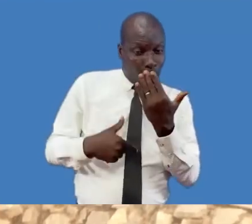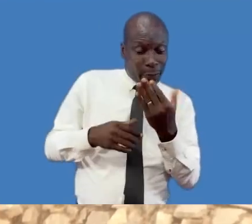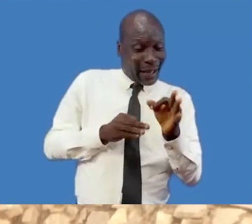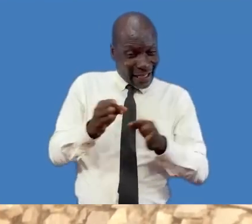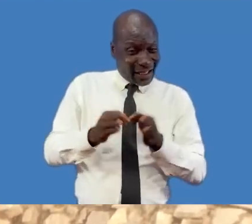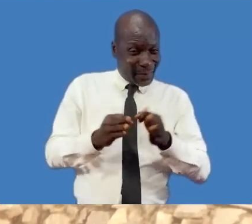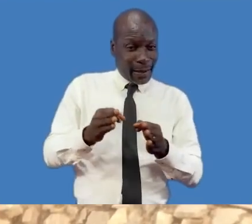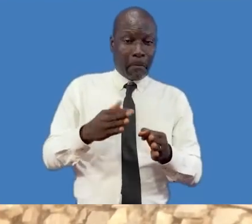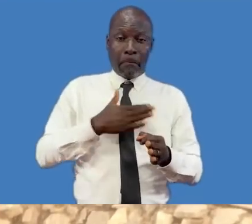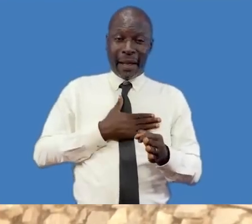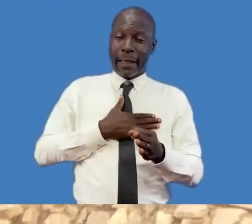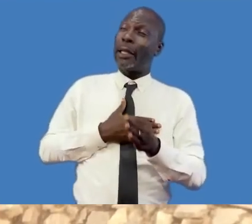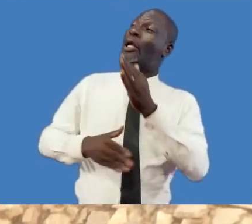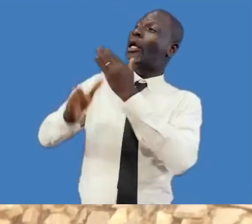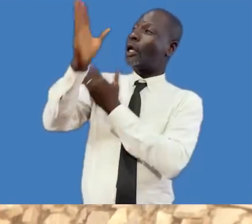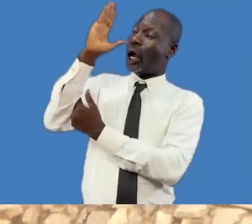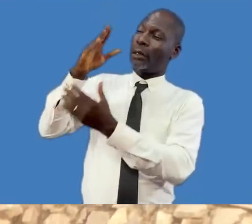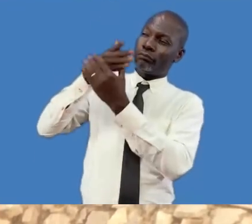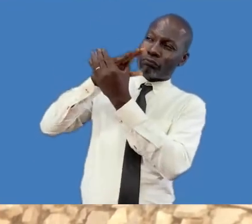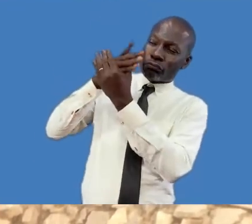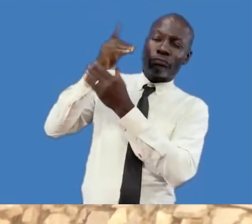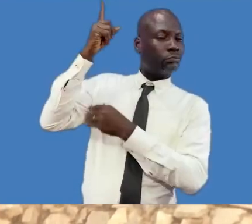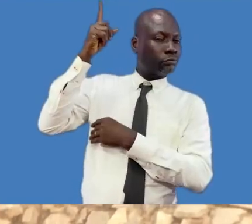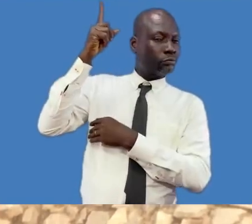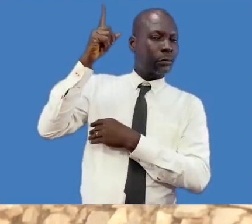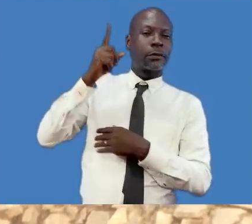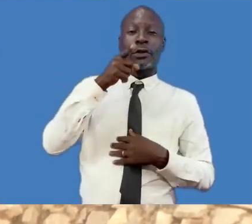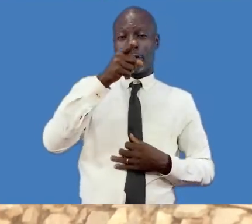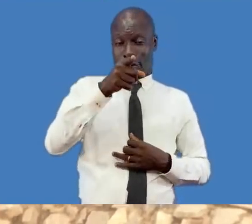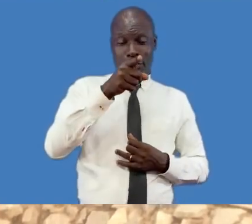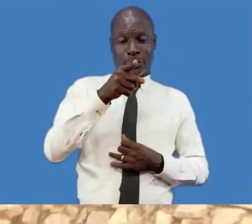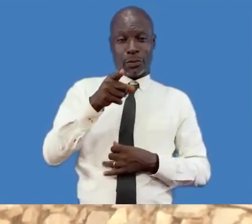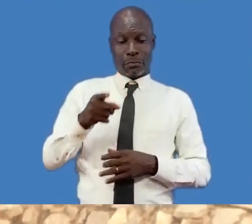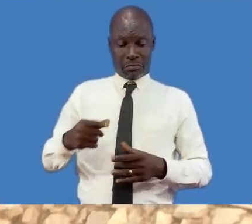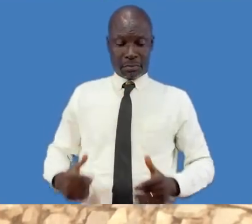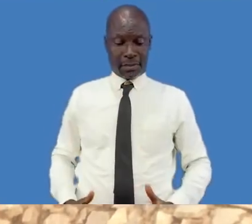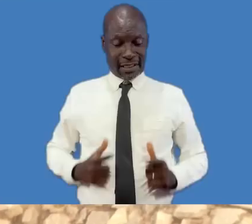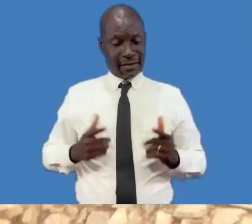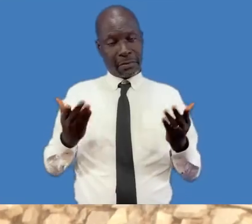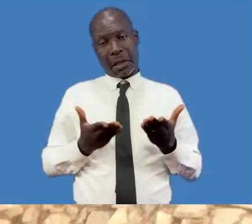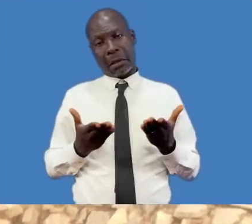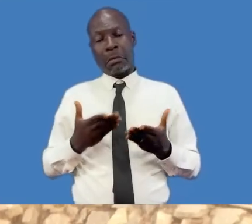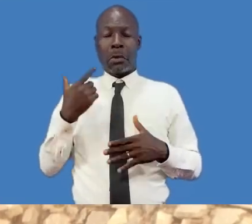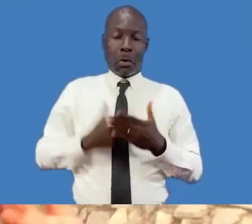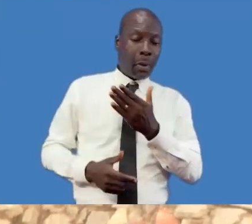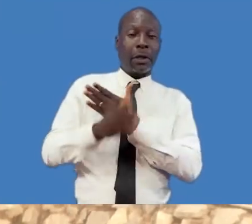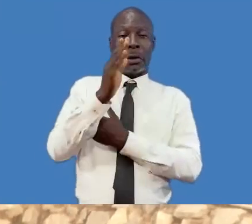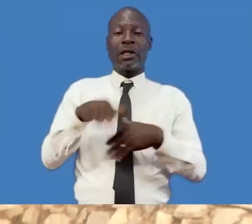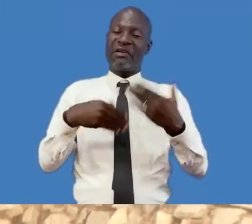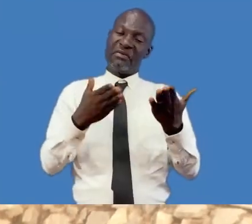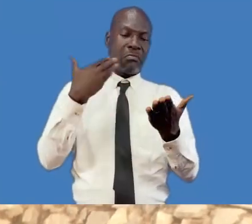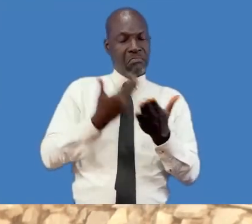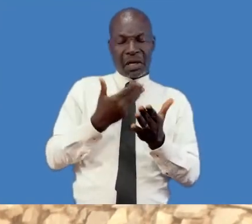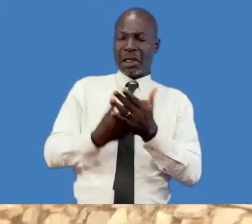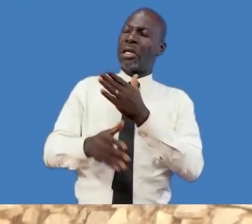me and my God. Jidie uti we are see ho namfa mu niema nyankopon de ama wo sika a onyame